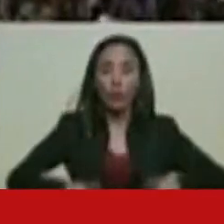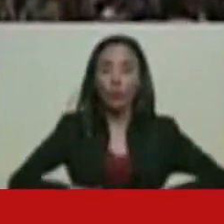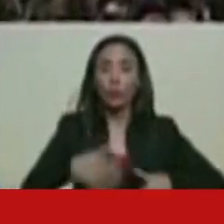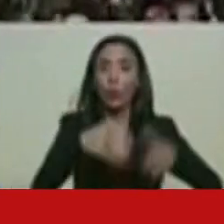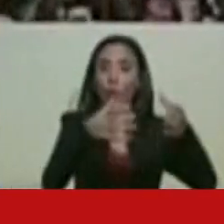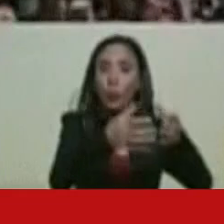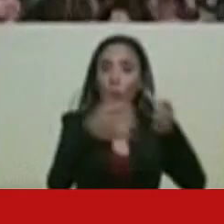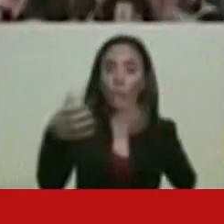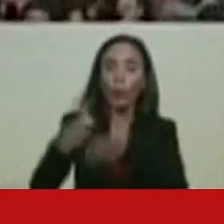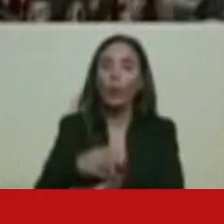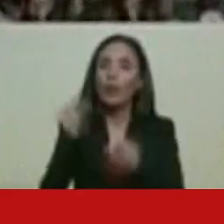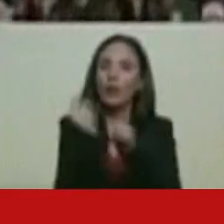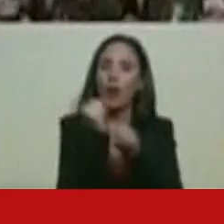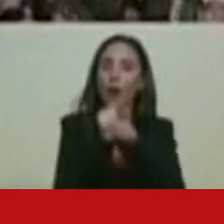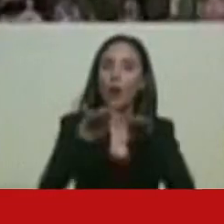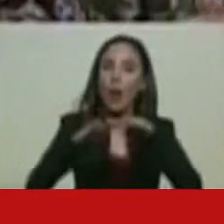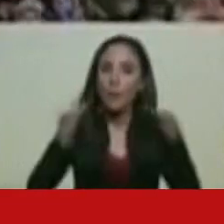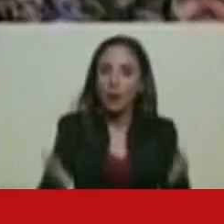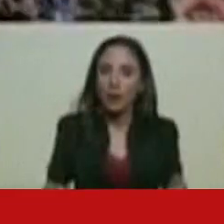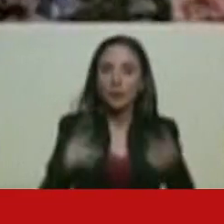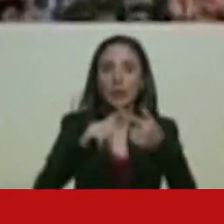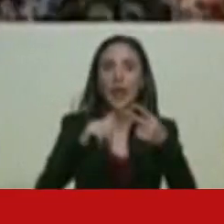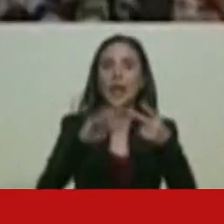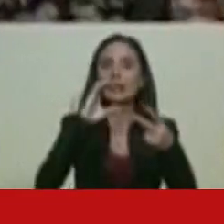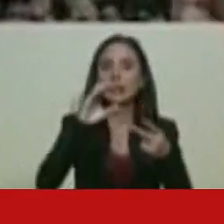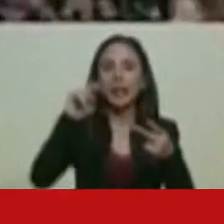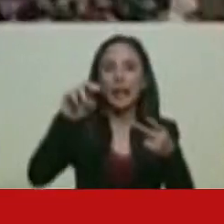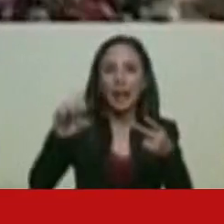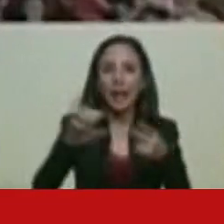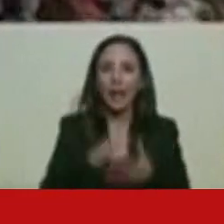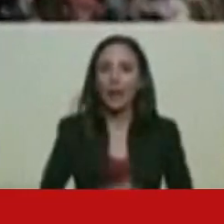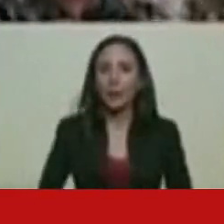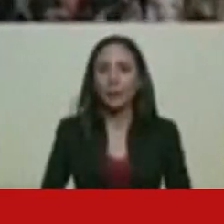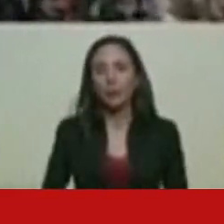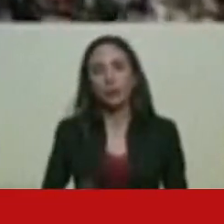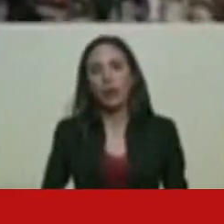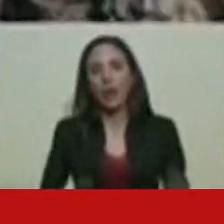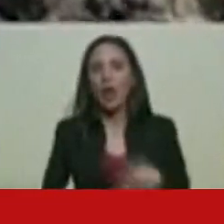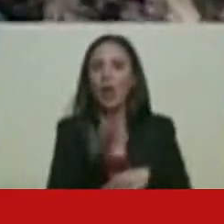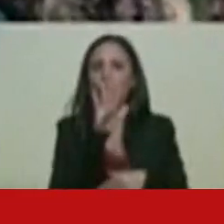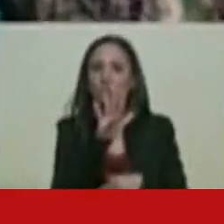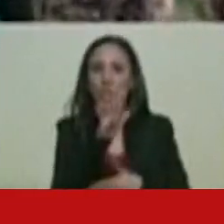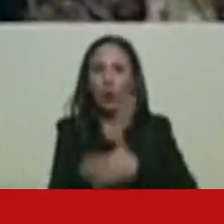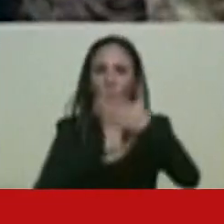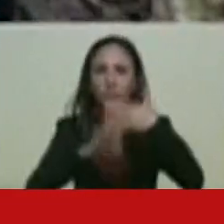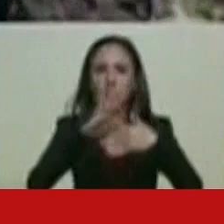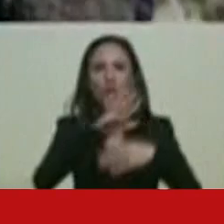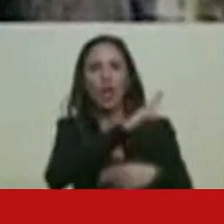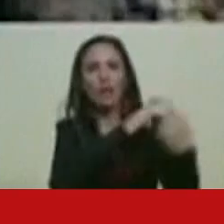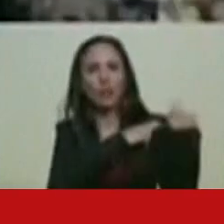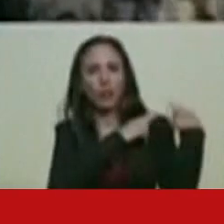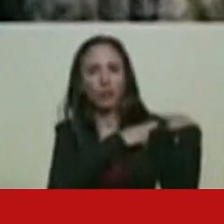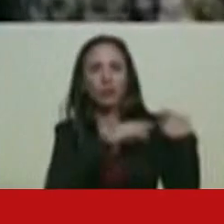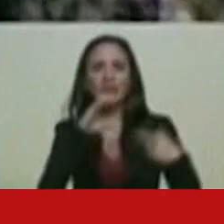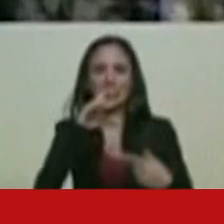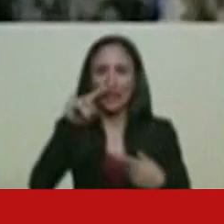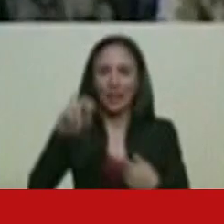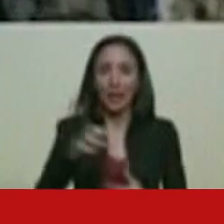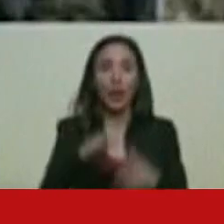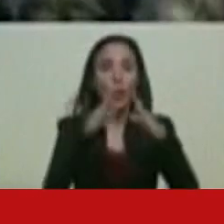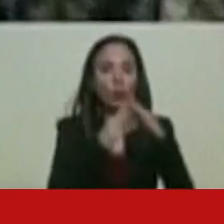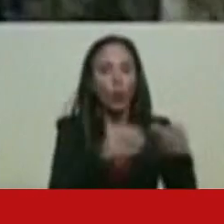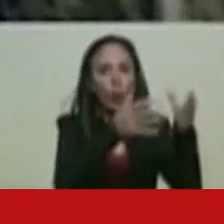fight a daily plight to do almost everything, to find food, to be able to afford food once you find it. So in the past